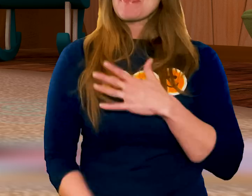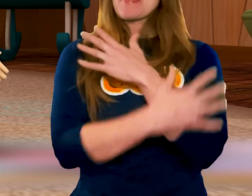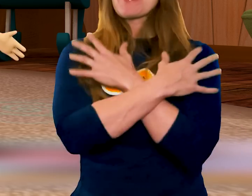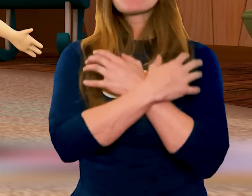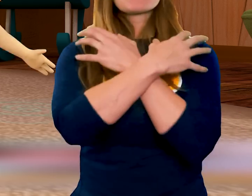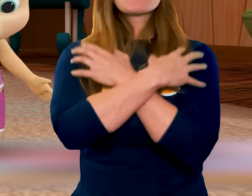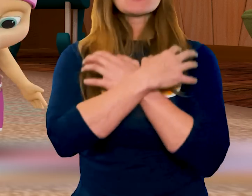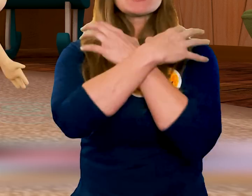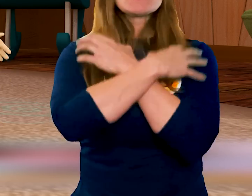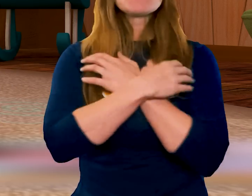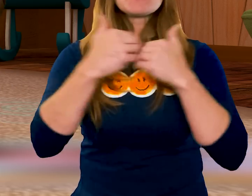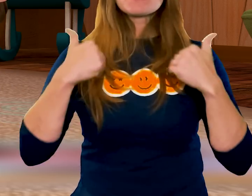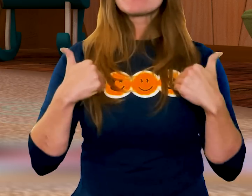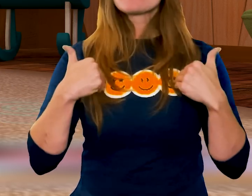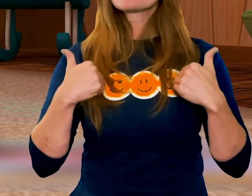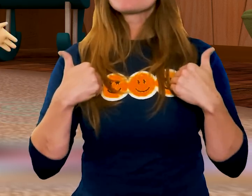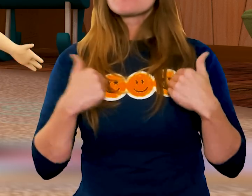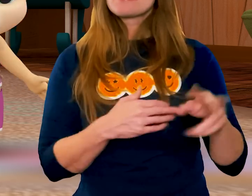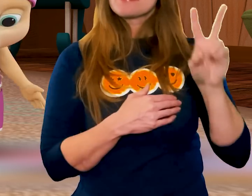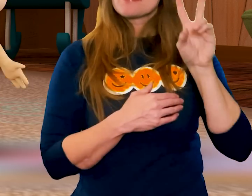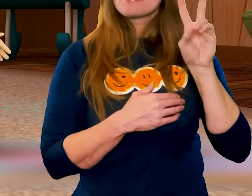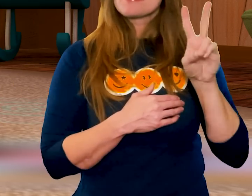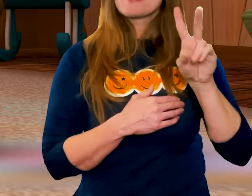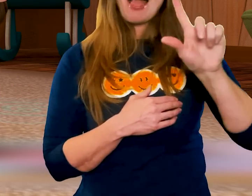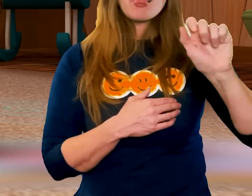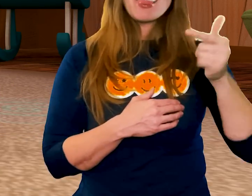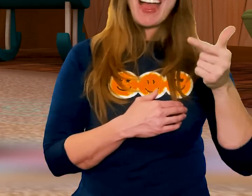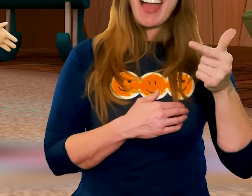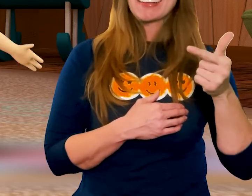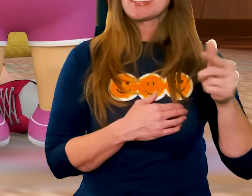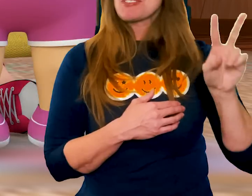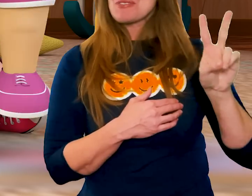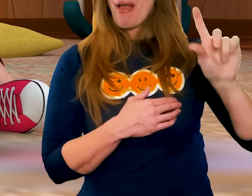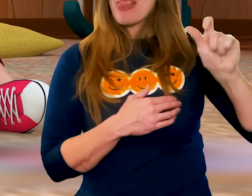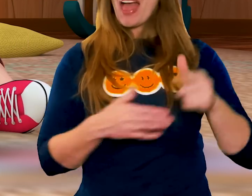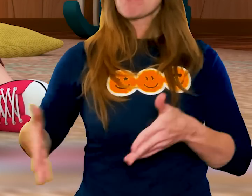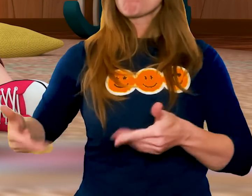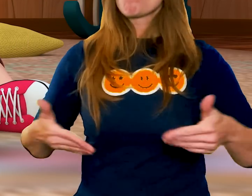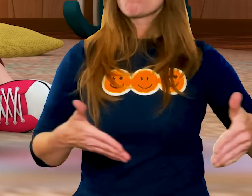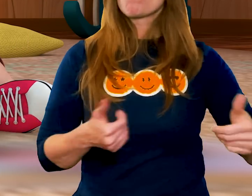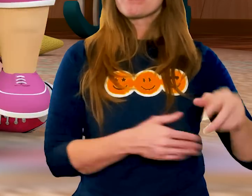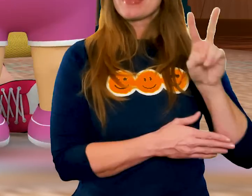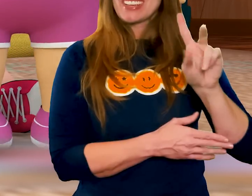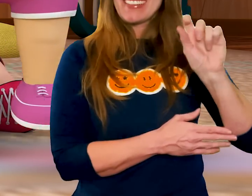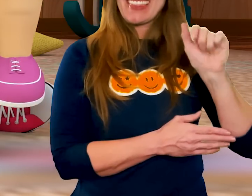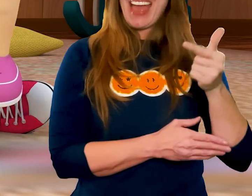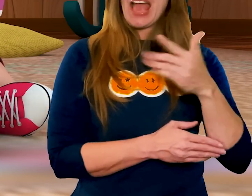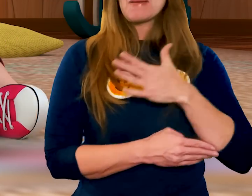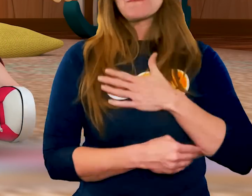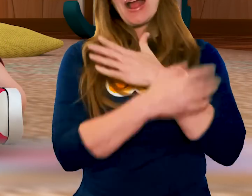bear my teddy bear has two legs two